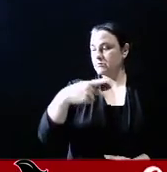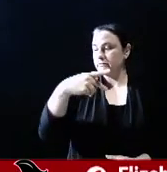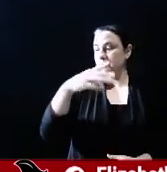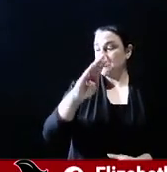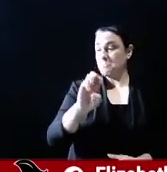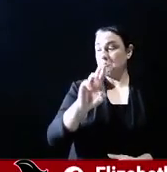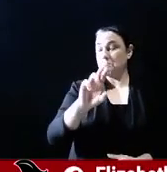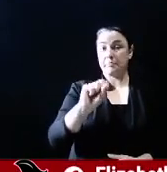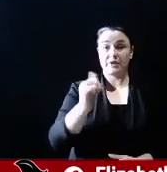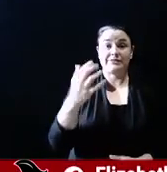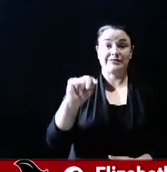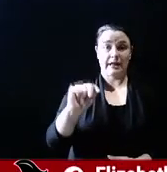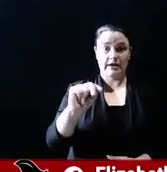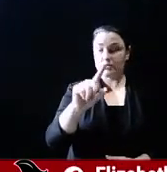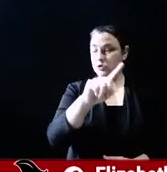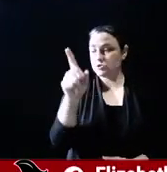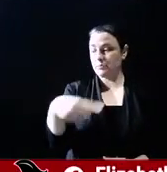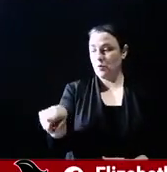Versain Zamora.